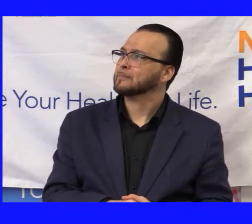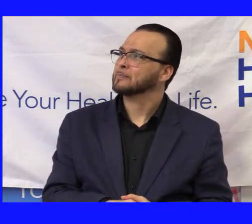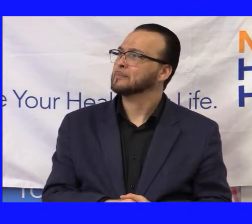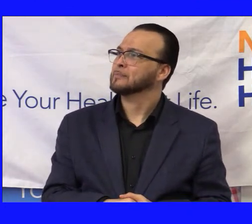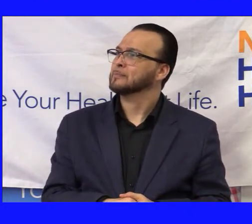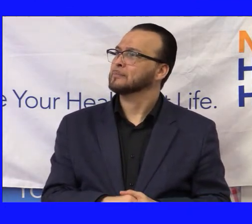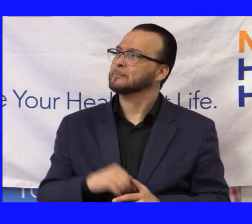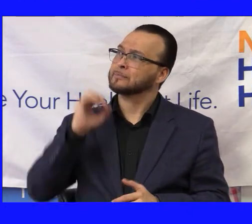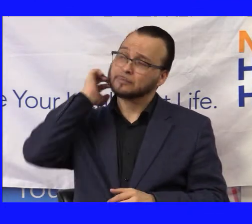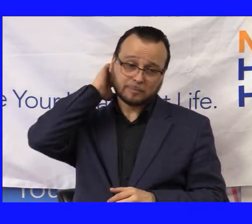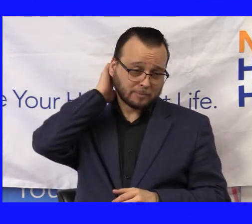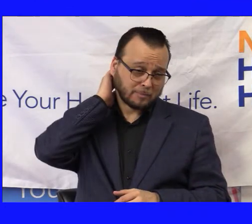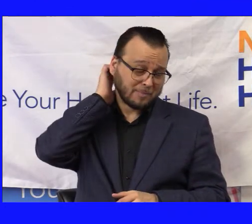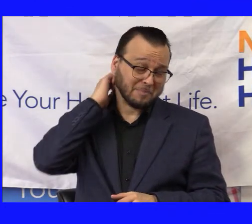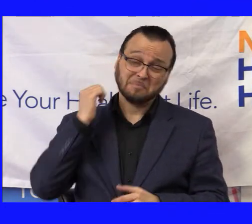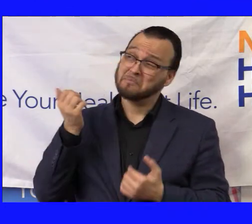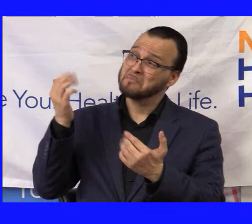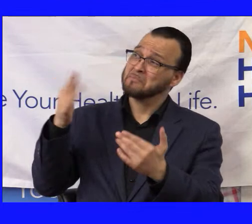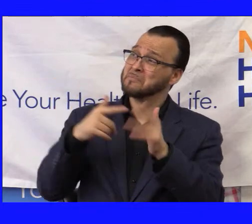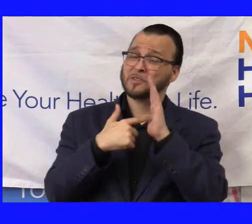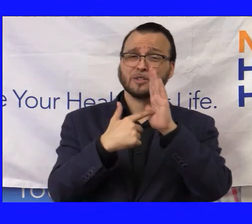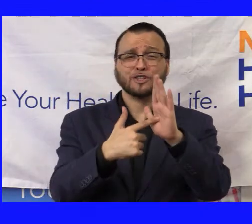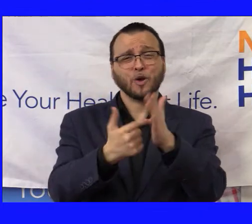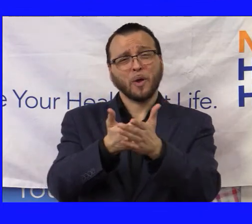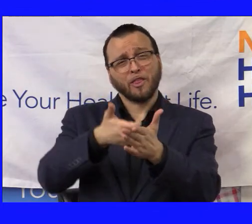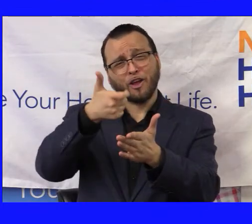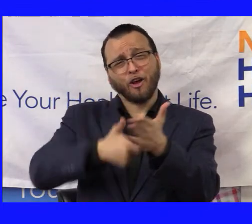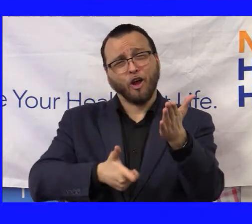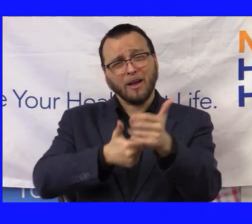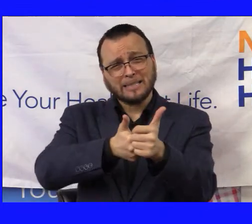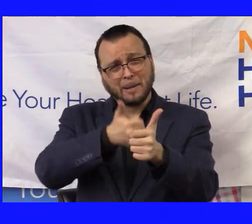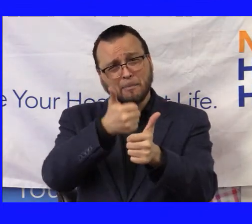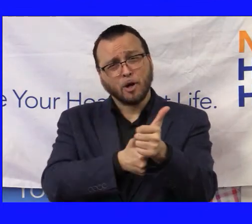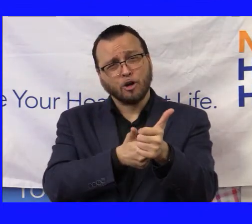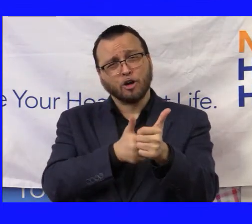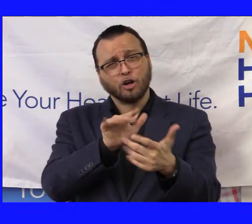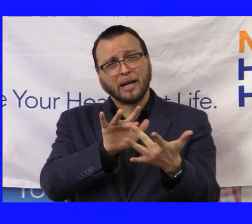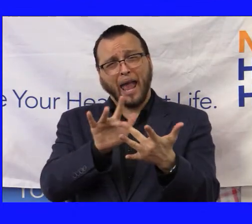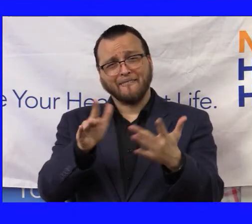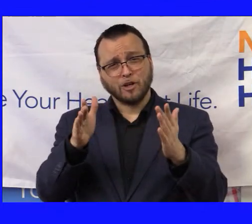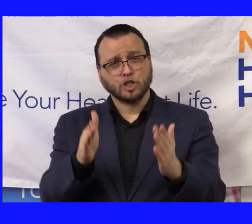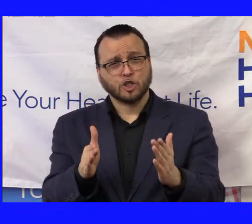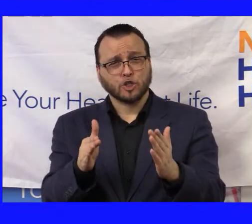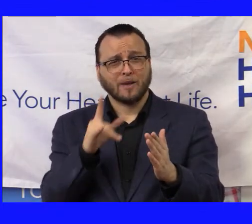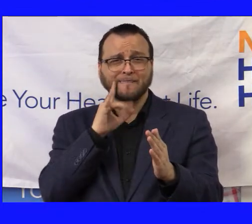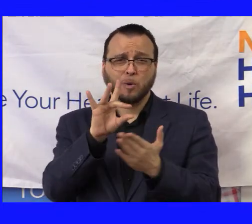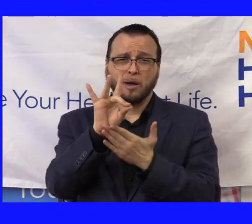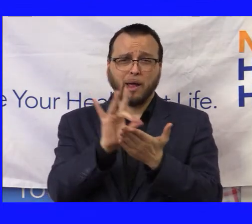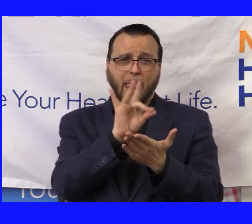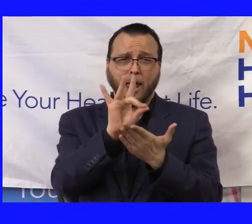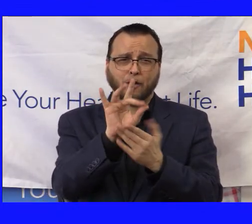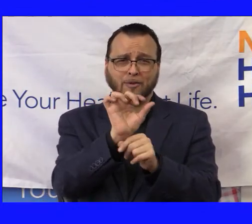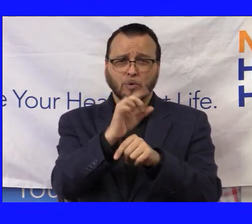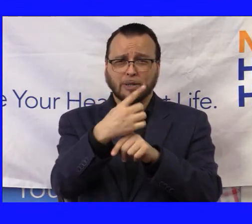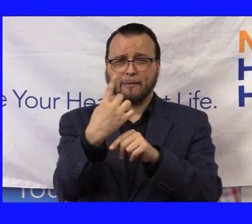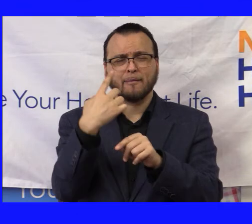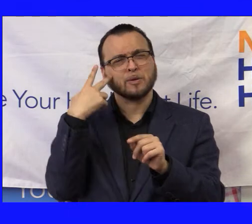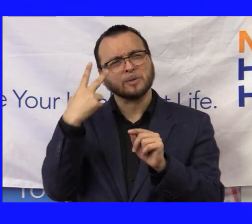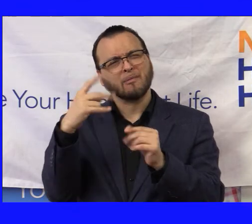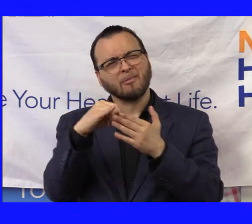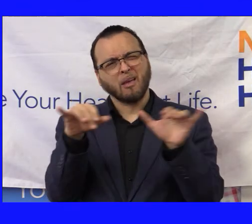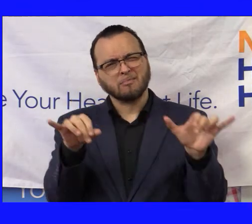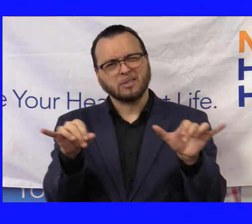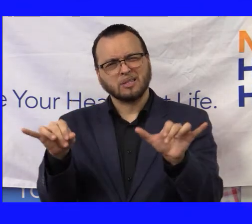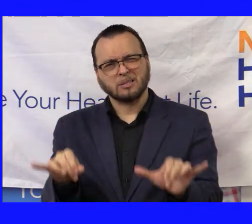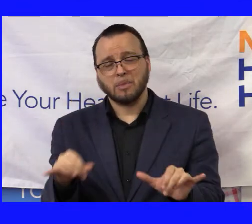This is a slide that just shows the cost per canvasser per 8-hour day. You can see the amounts are fairly similar. I won't go into too much detail here because I know we're